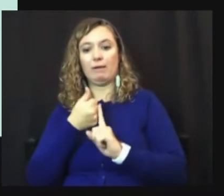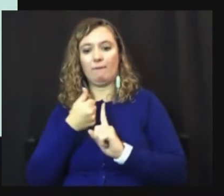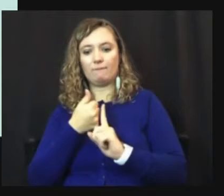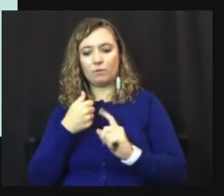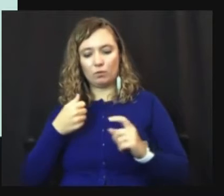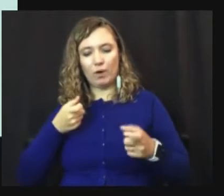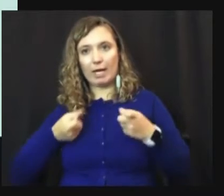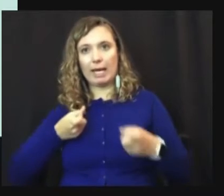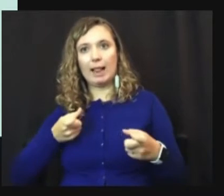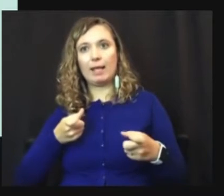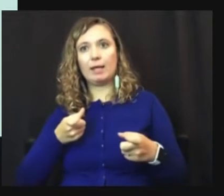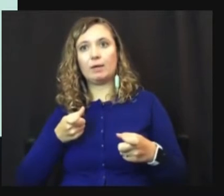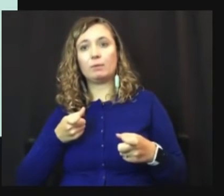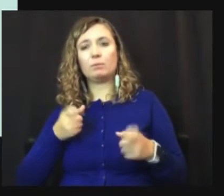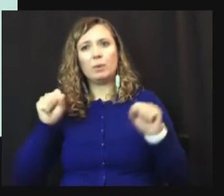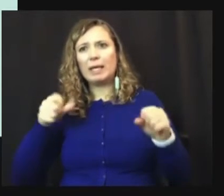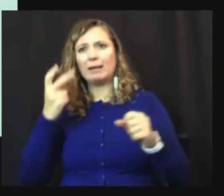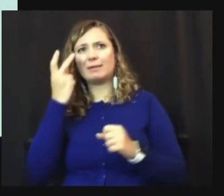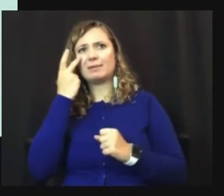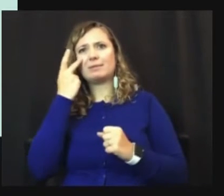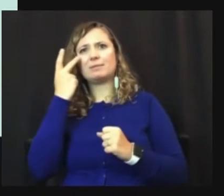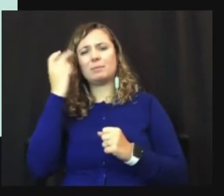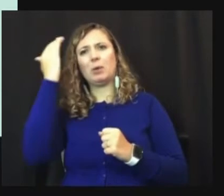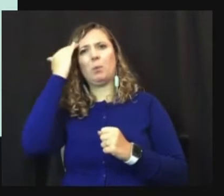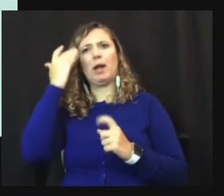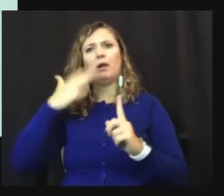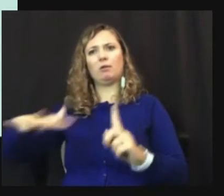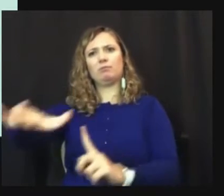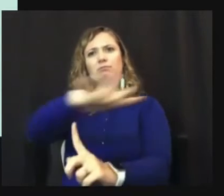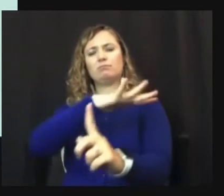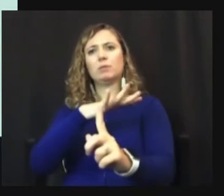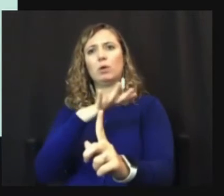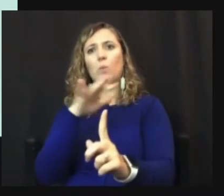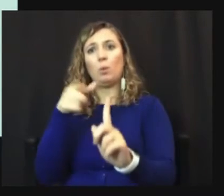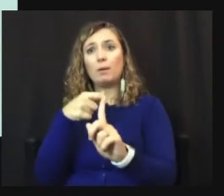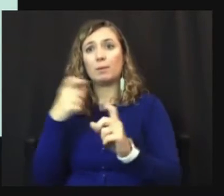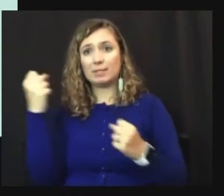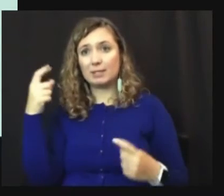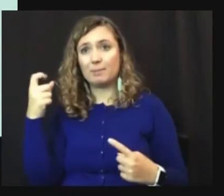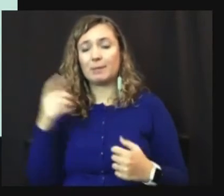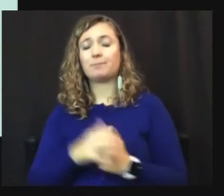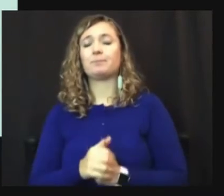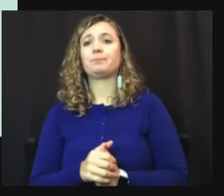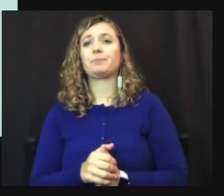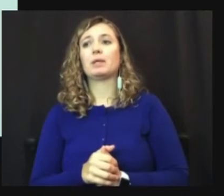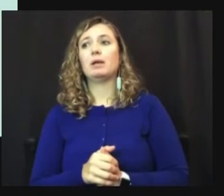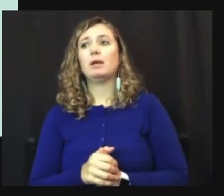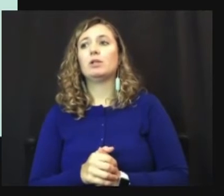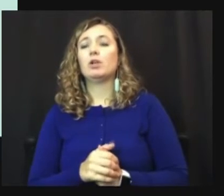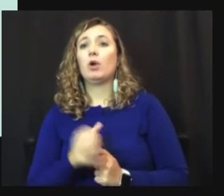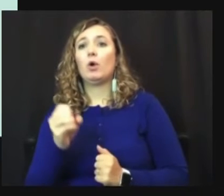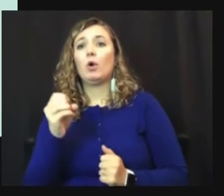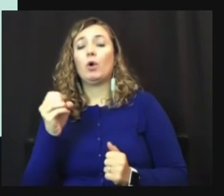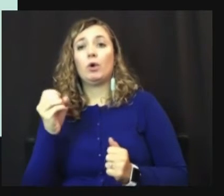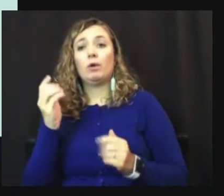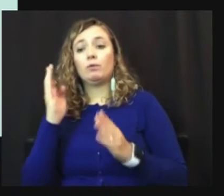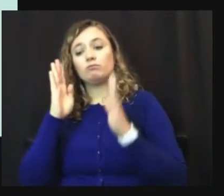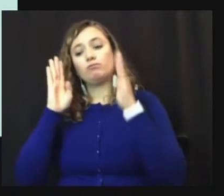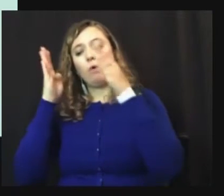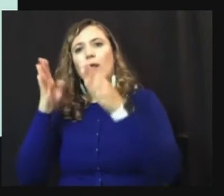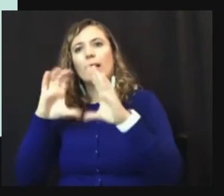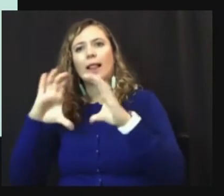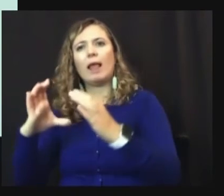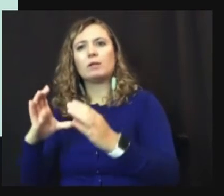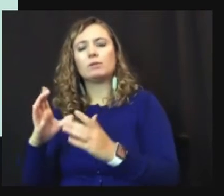we're stemming. And we'll get a little bit to stemming in the classroom and paying attention in the classroom in a moment. But I'll